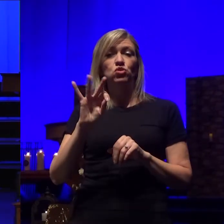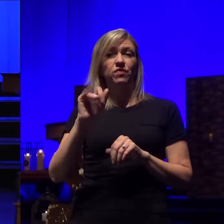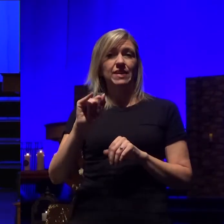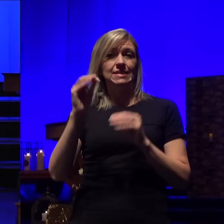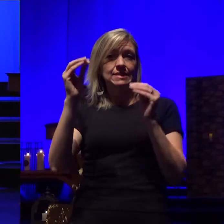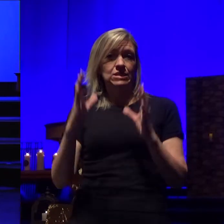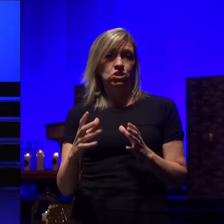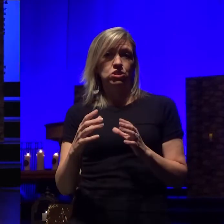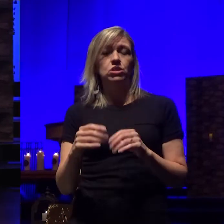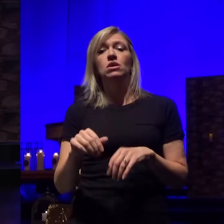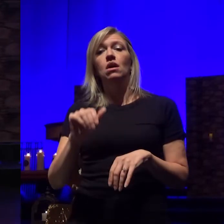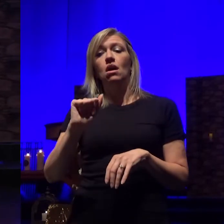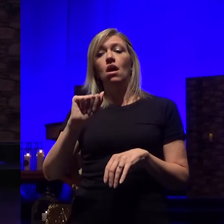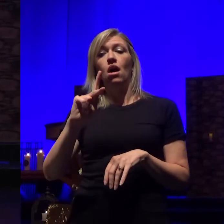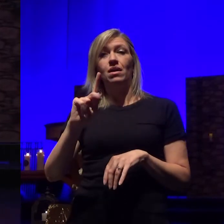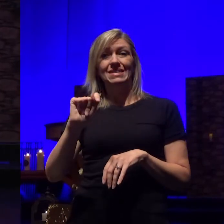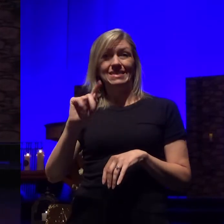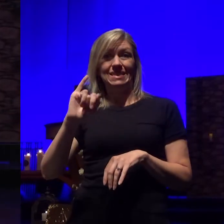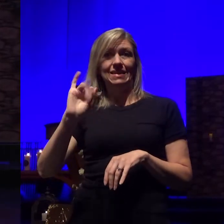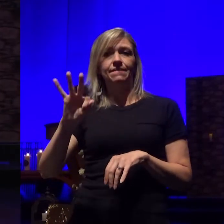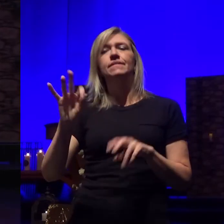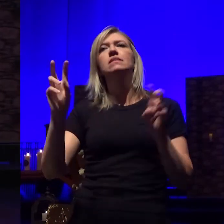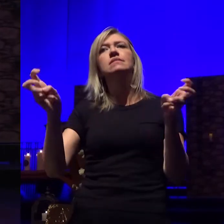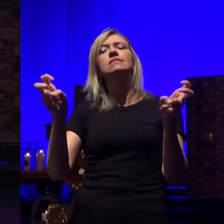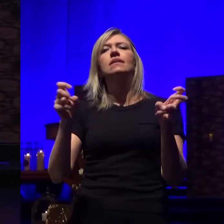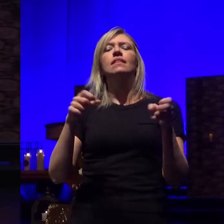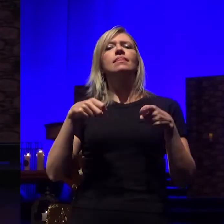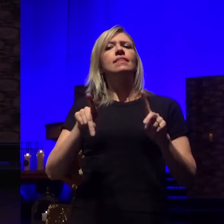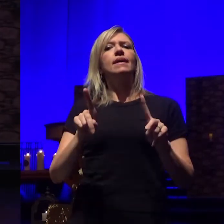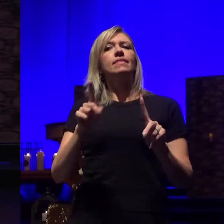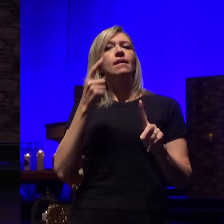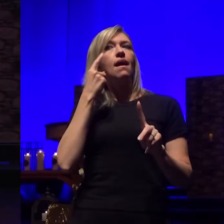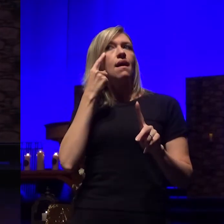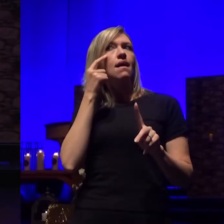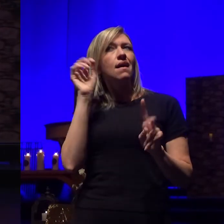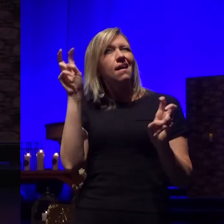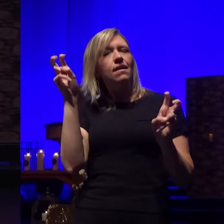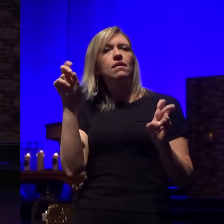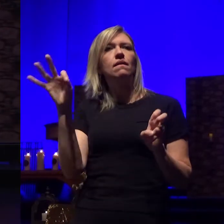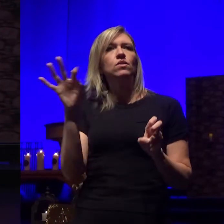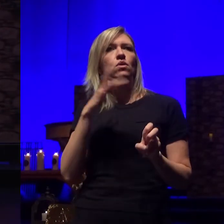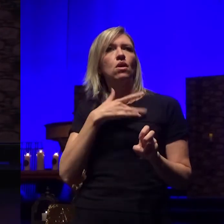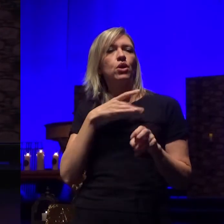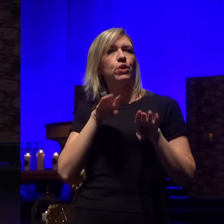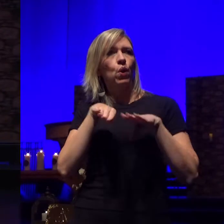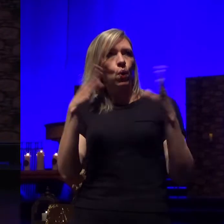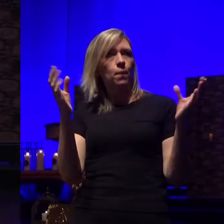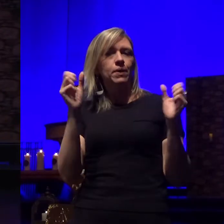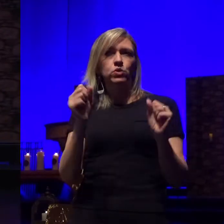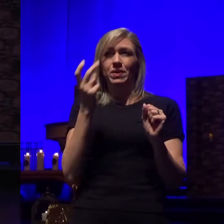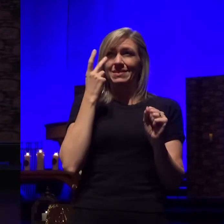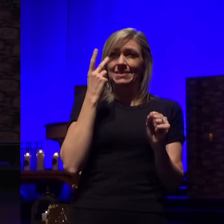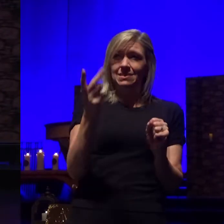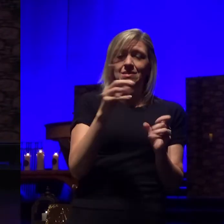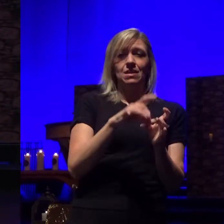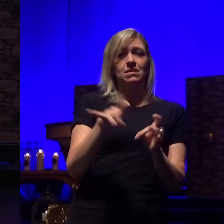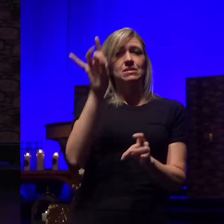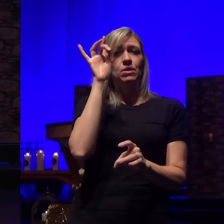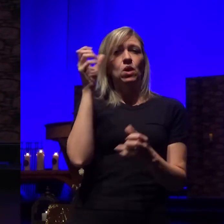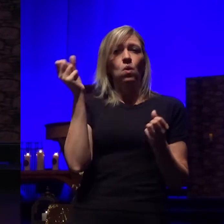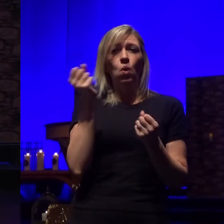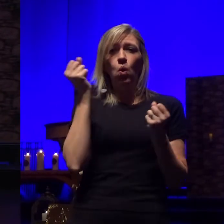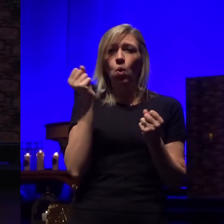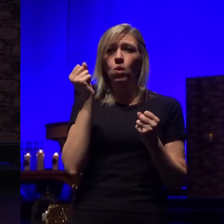Aktif, once said, he said, "Let the eye of your heart be opened, that you may see the Spirit and behold invisible